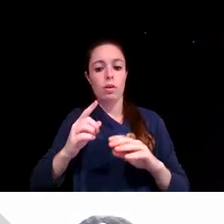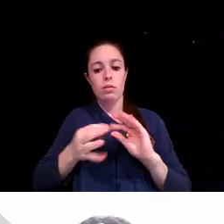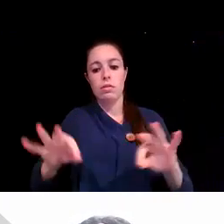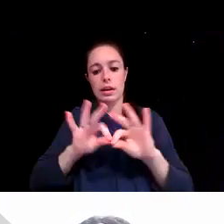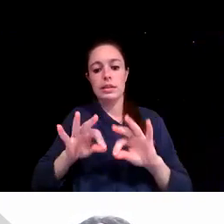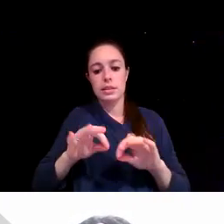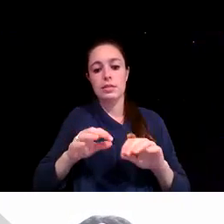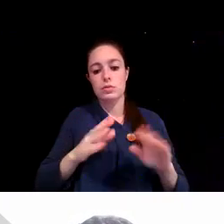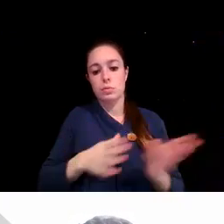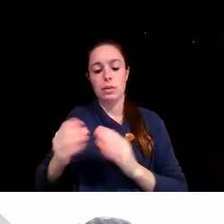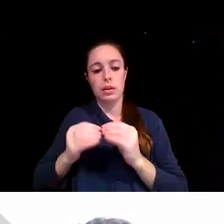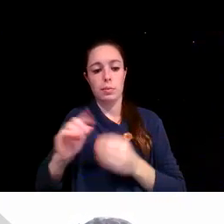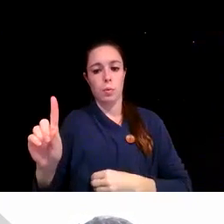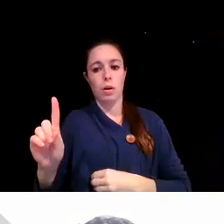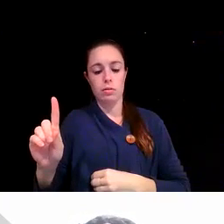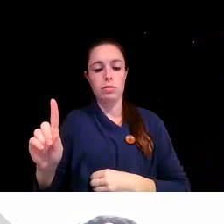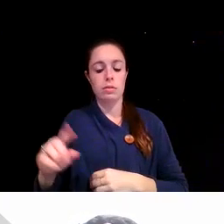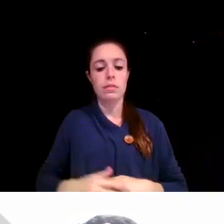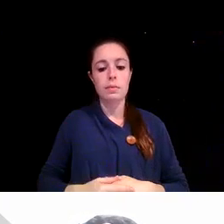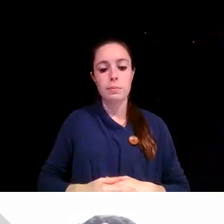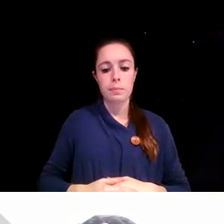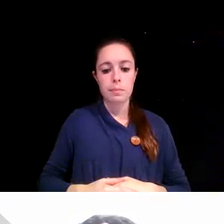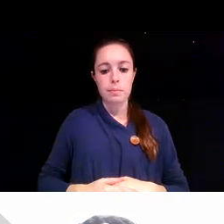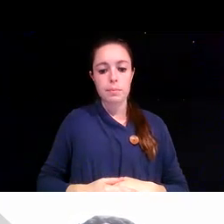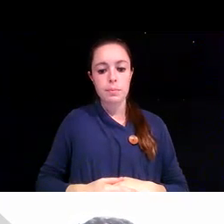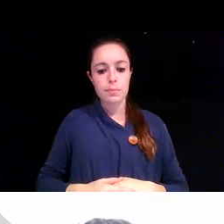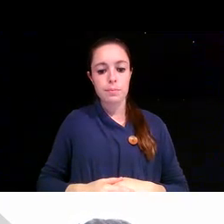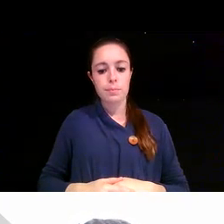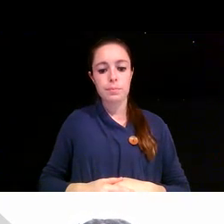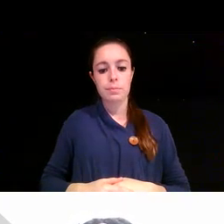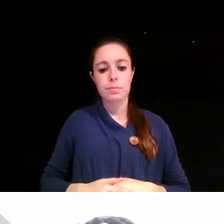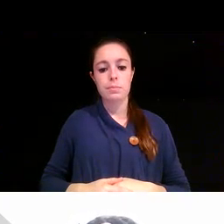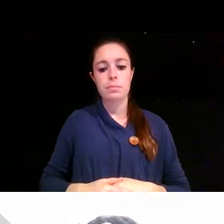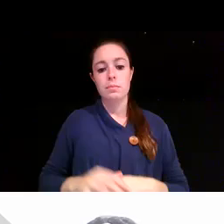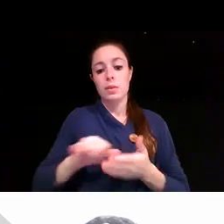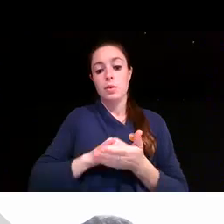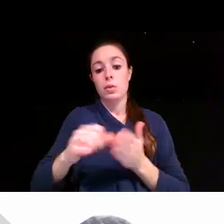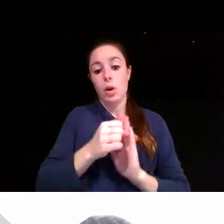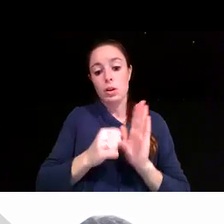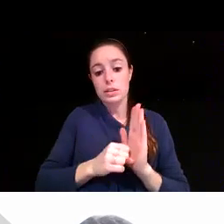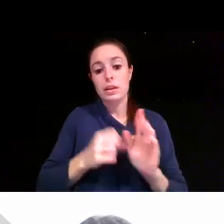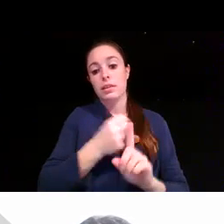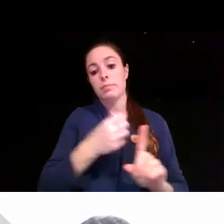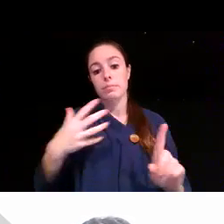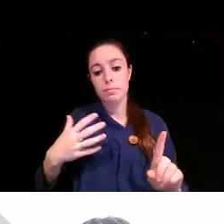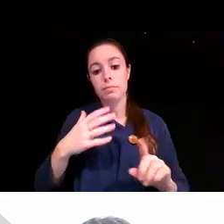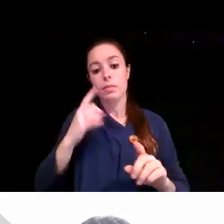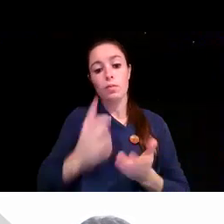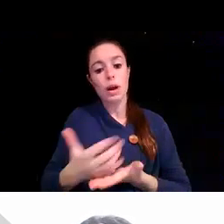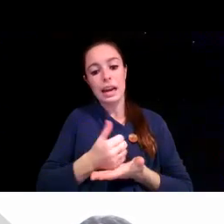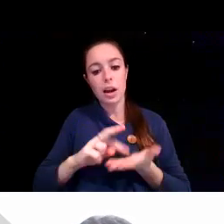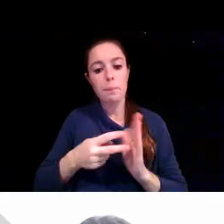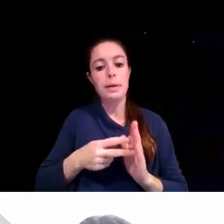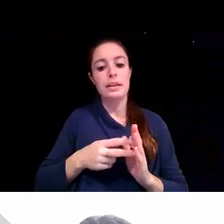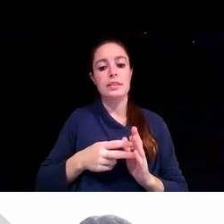Now, when the New York State of Health is talking about your income, they are looking for your AGI, that is your